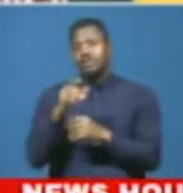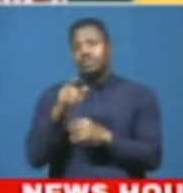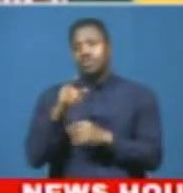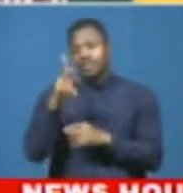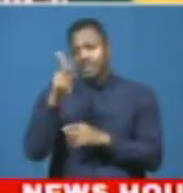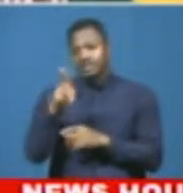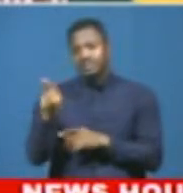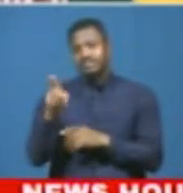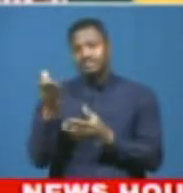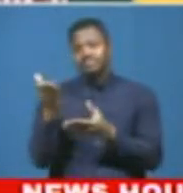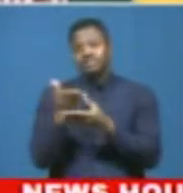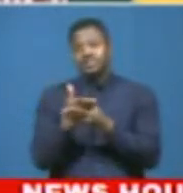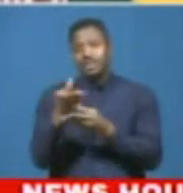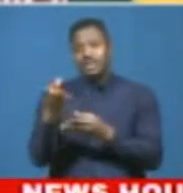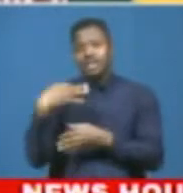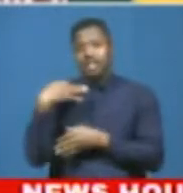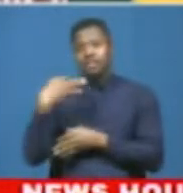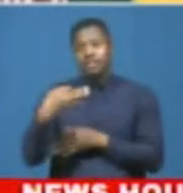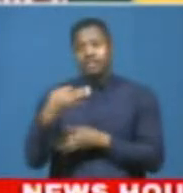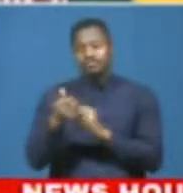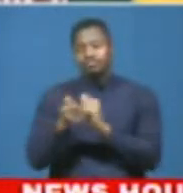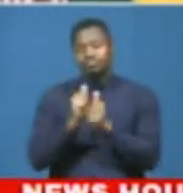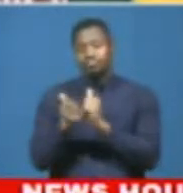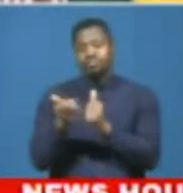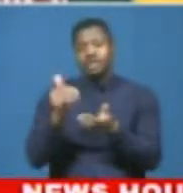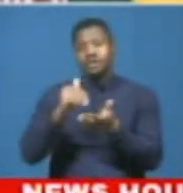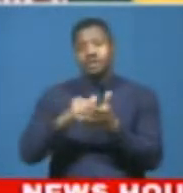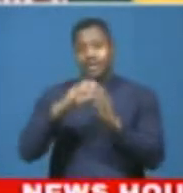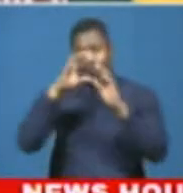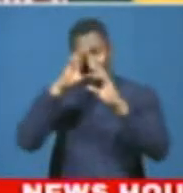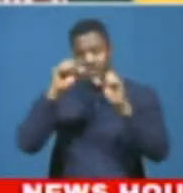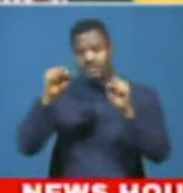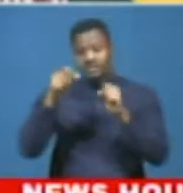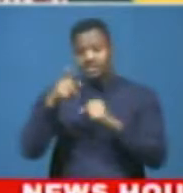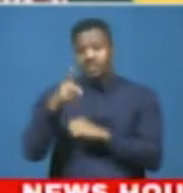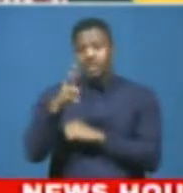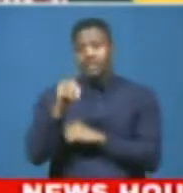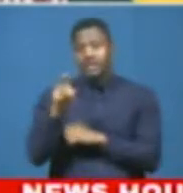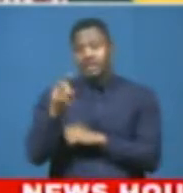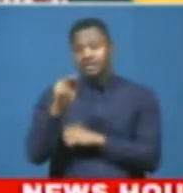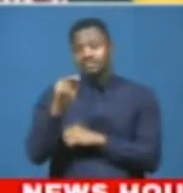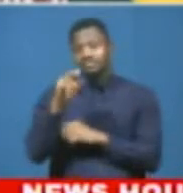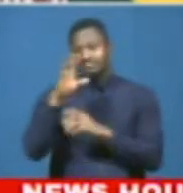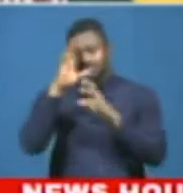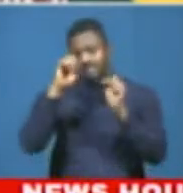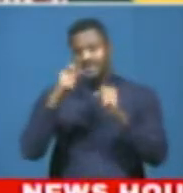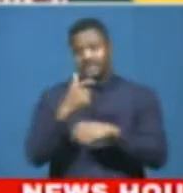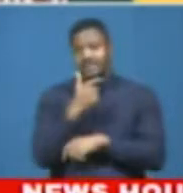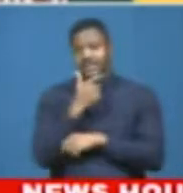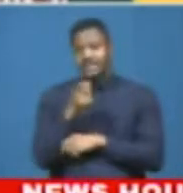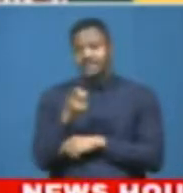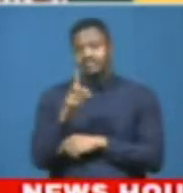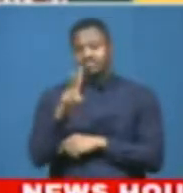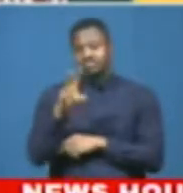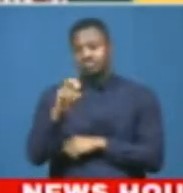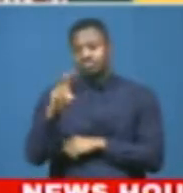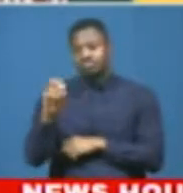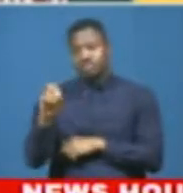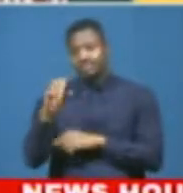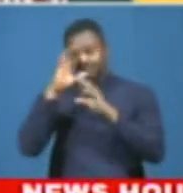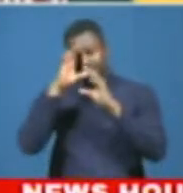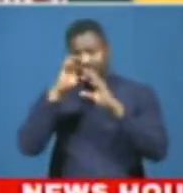who filed his nomination to contest in the presidential primaries, that is Nana Akufo-Addo, as its 2020